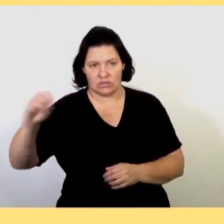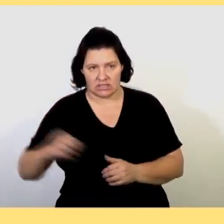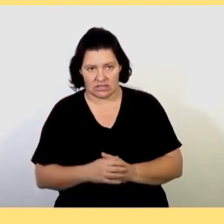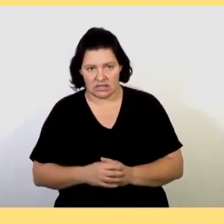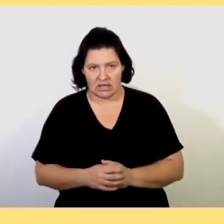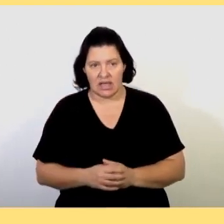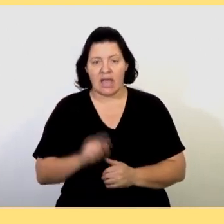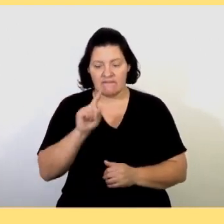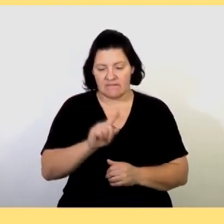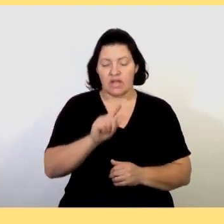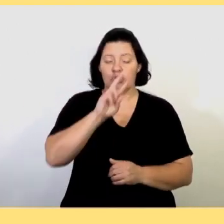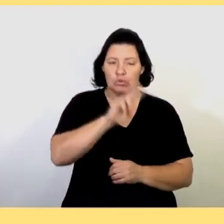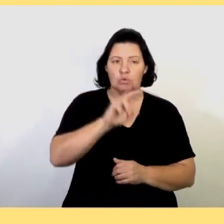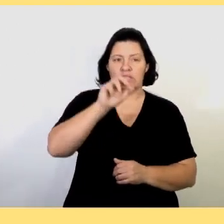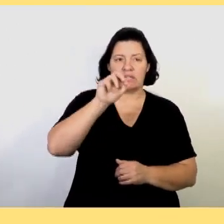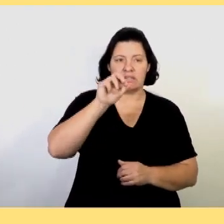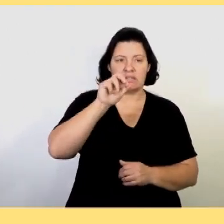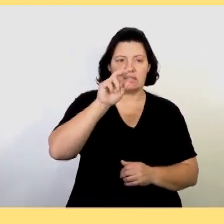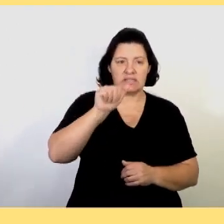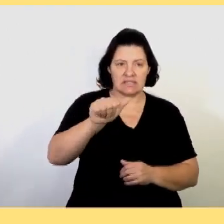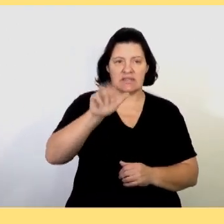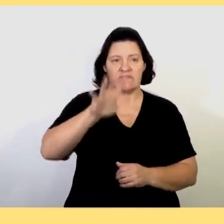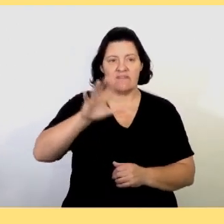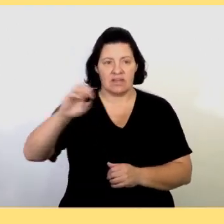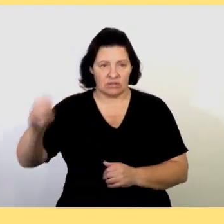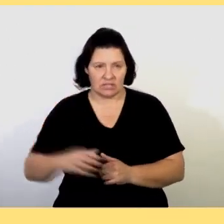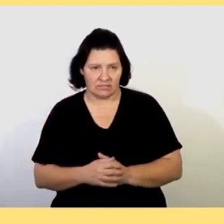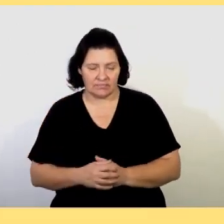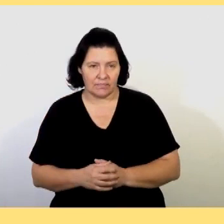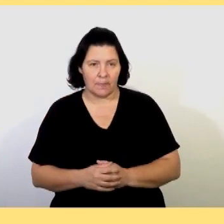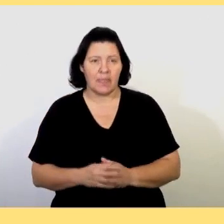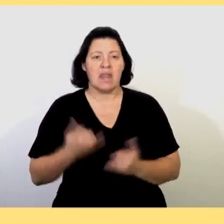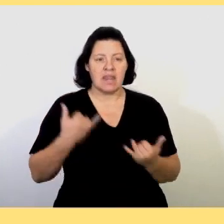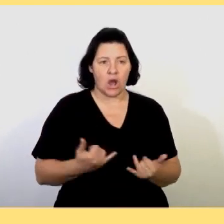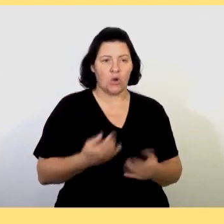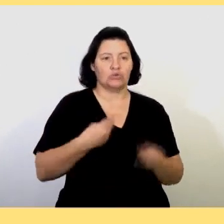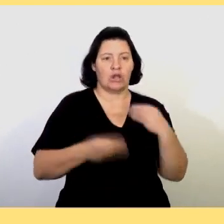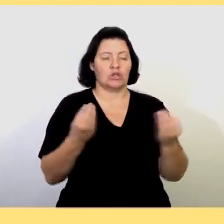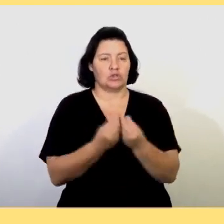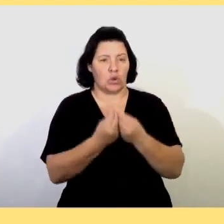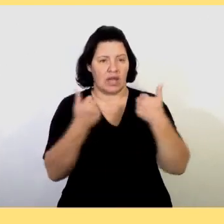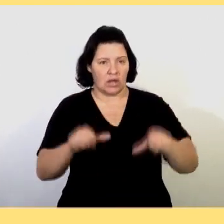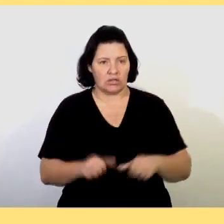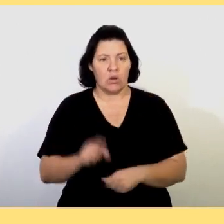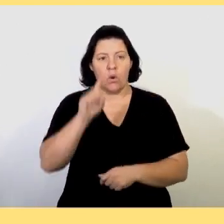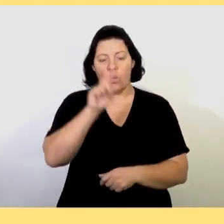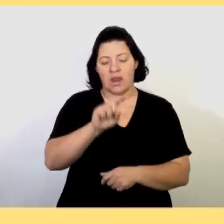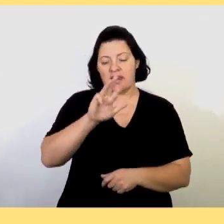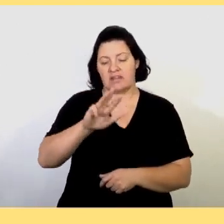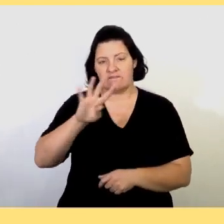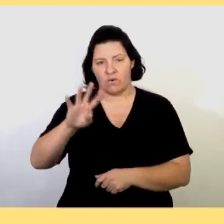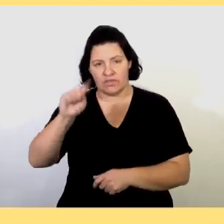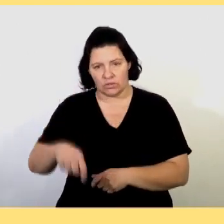260,000 and then 500. I'm going to post now to my trading stock account, and I have my